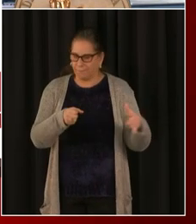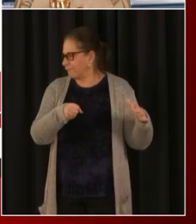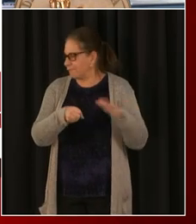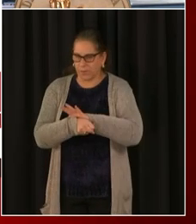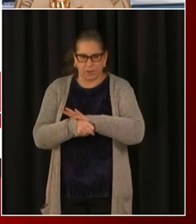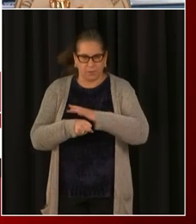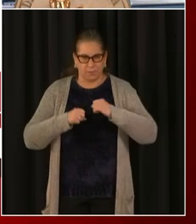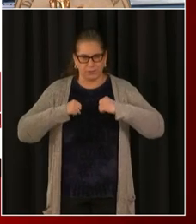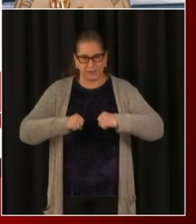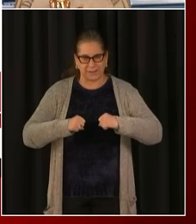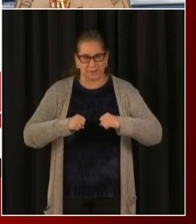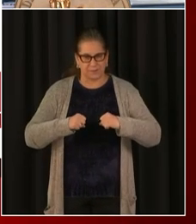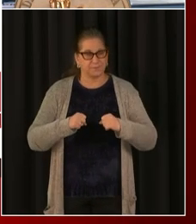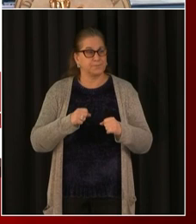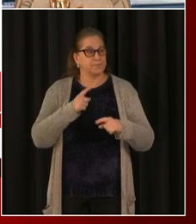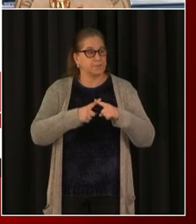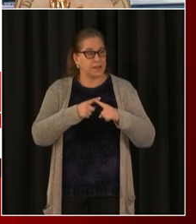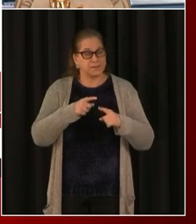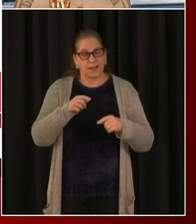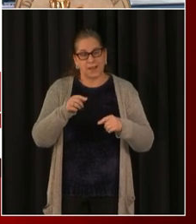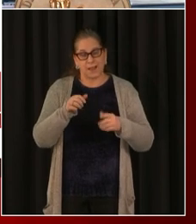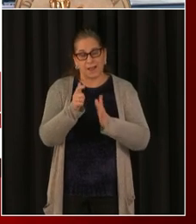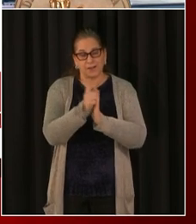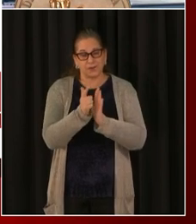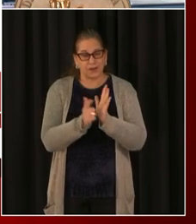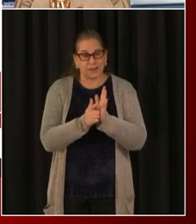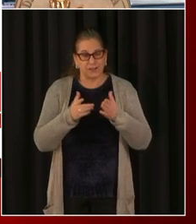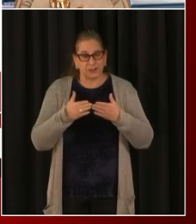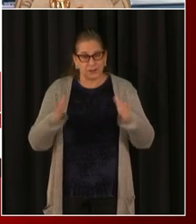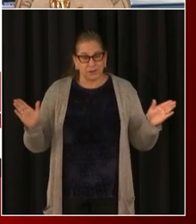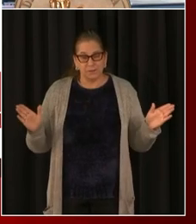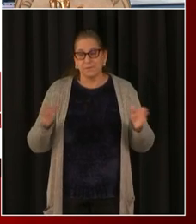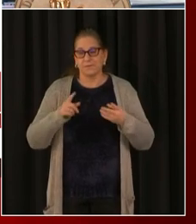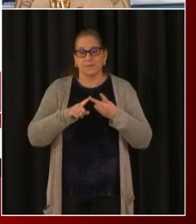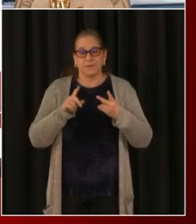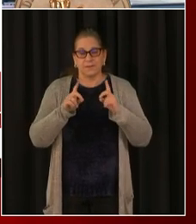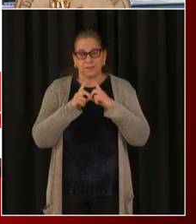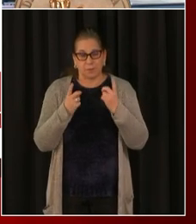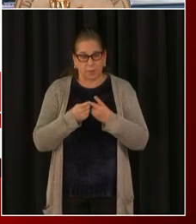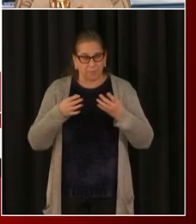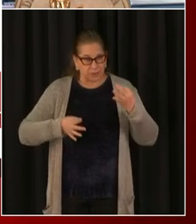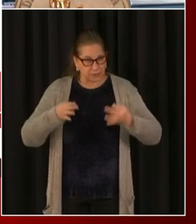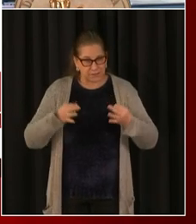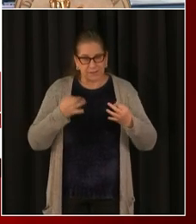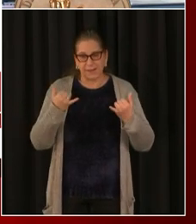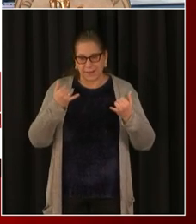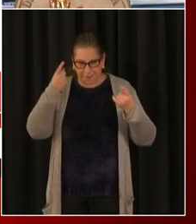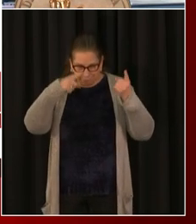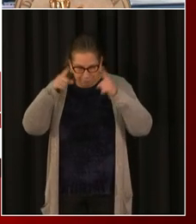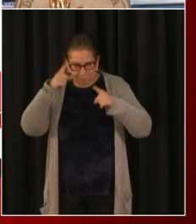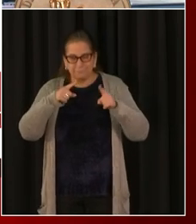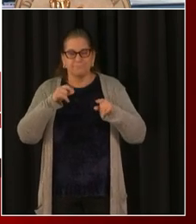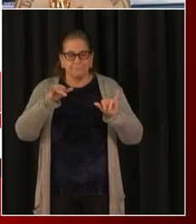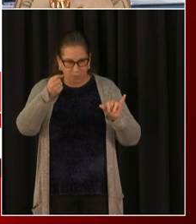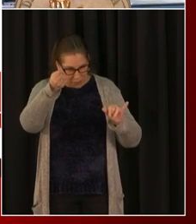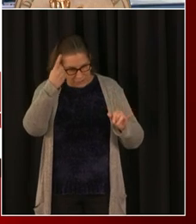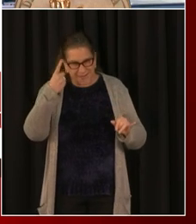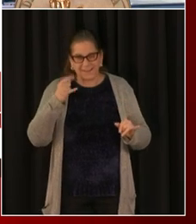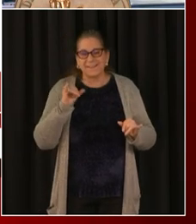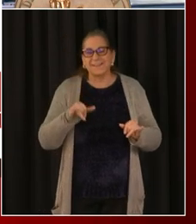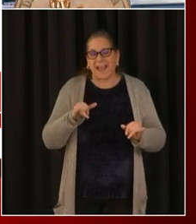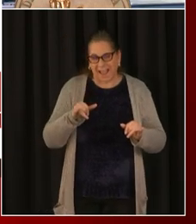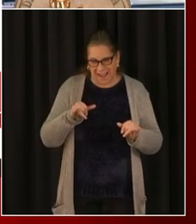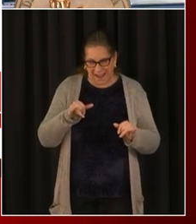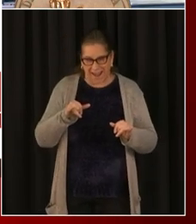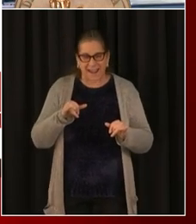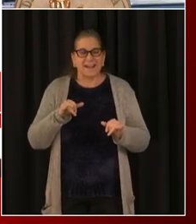Department of Justice to direct the Federal Bureau of Investigation to provide an intelligence and threat briefing on a daily